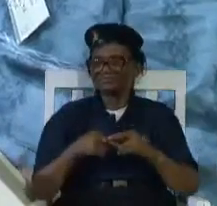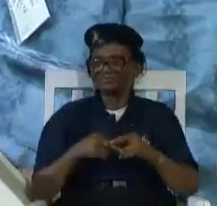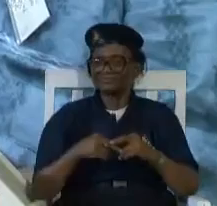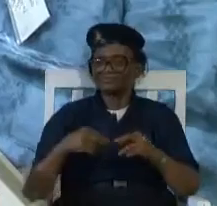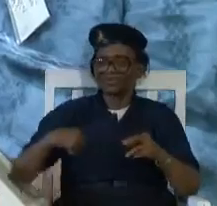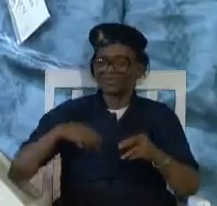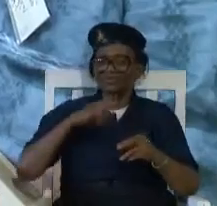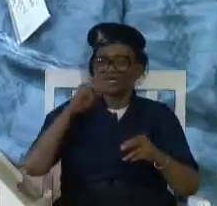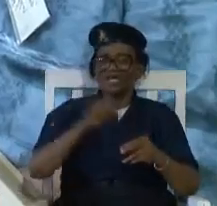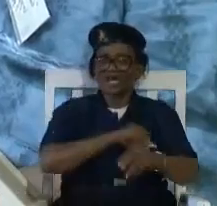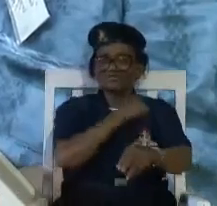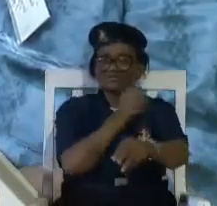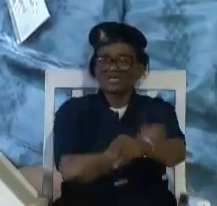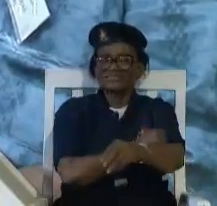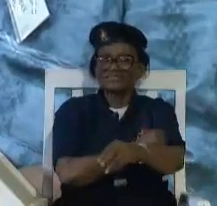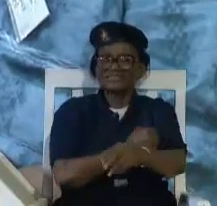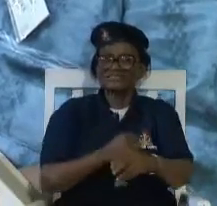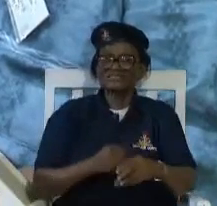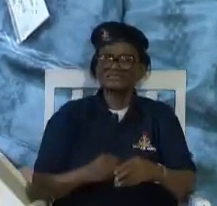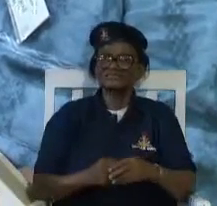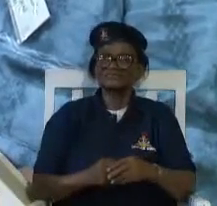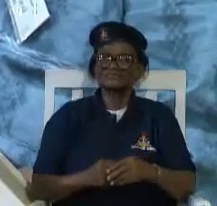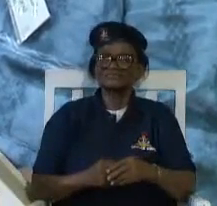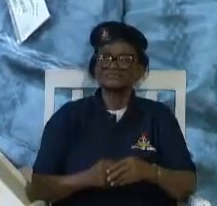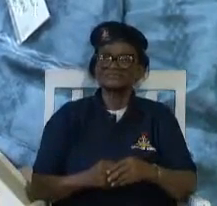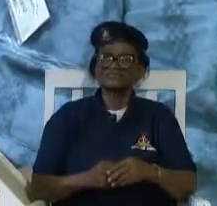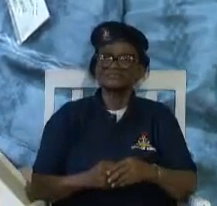We are strengthened